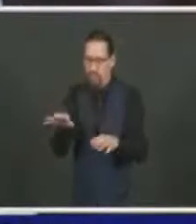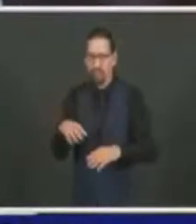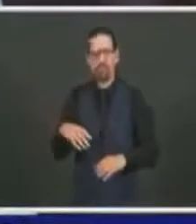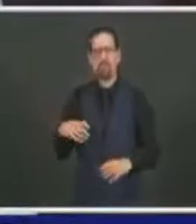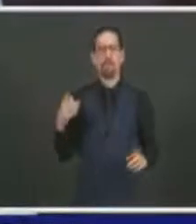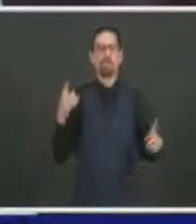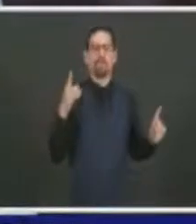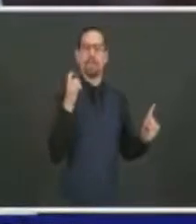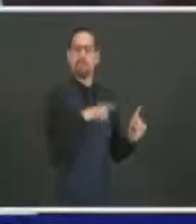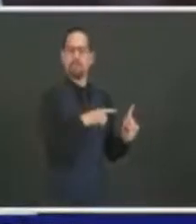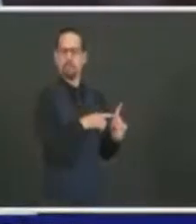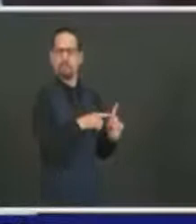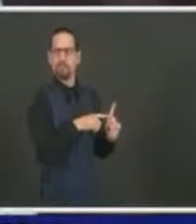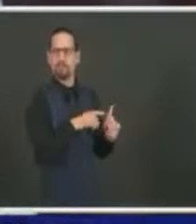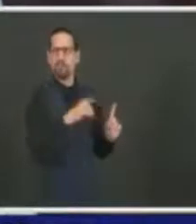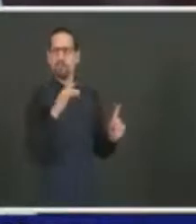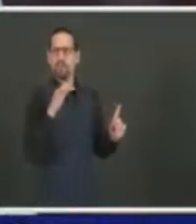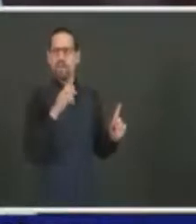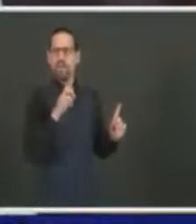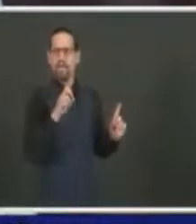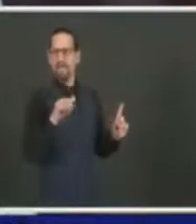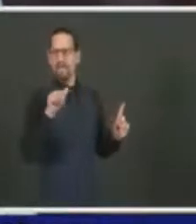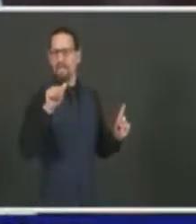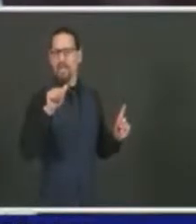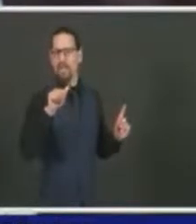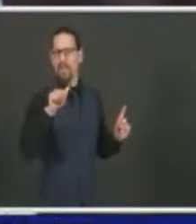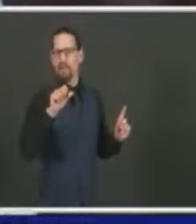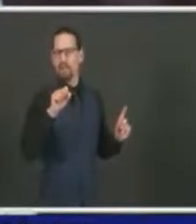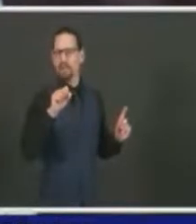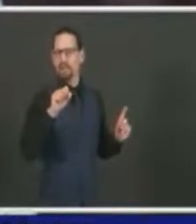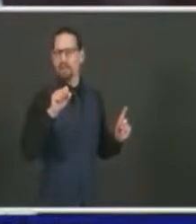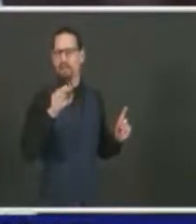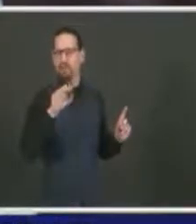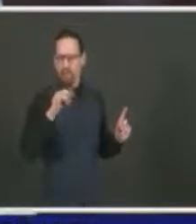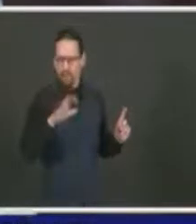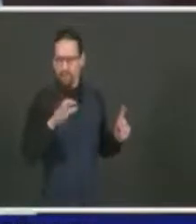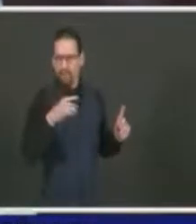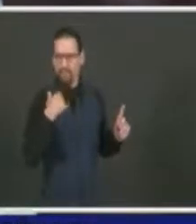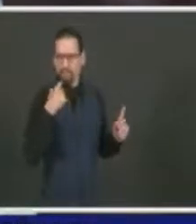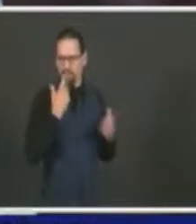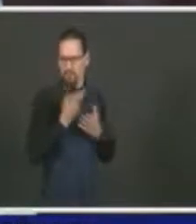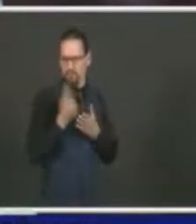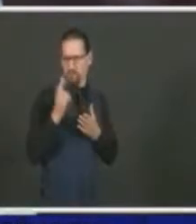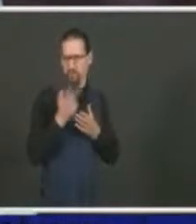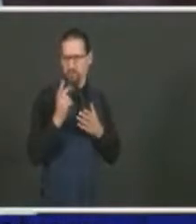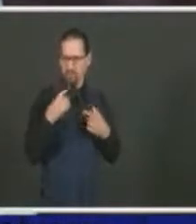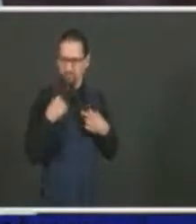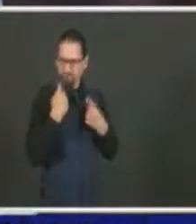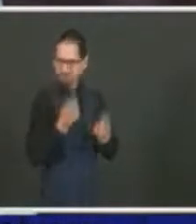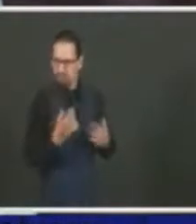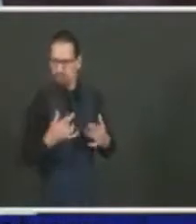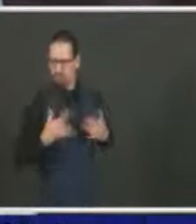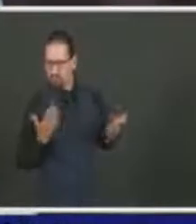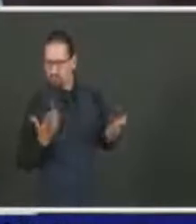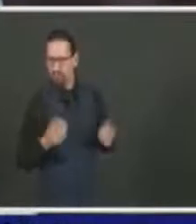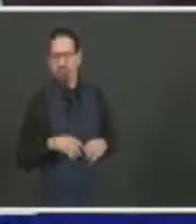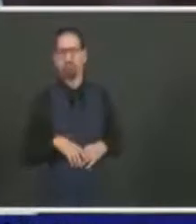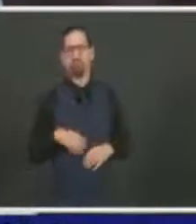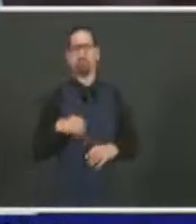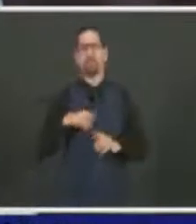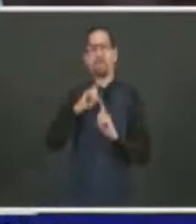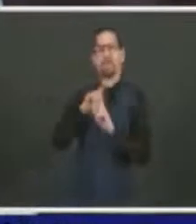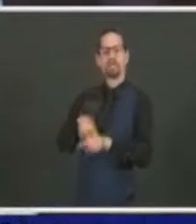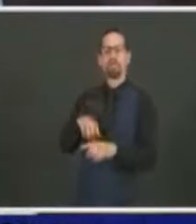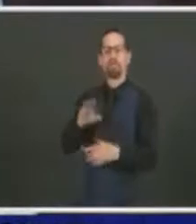for restaurant workers? Are there any results for that? It's been a couple of weeks since that began. Yeah, I shared the high